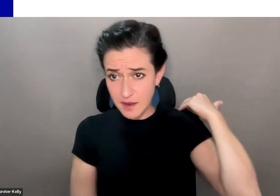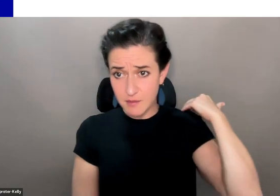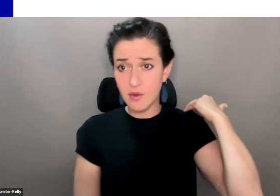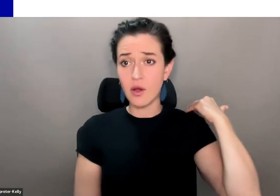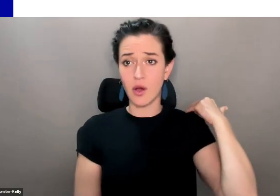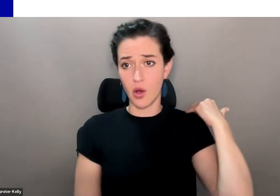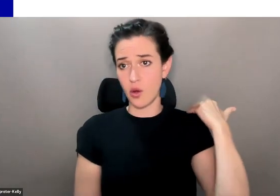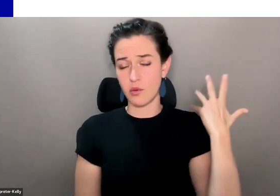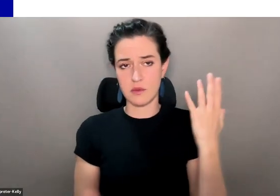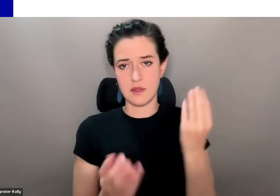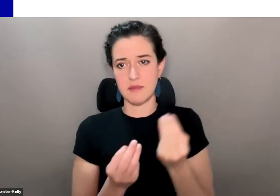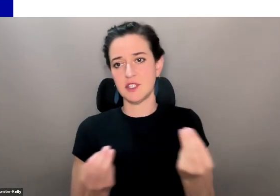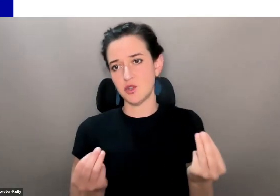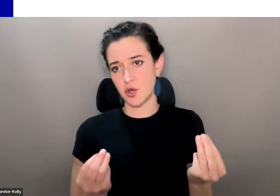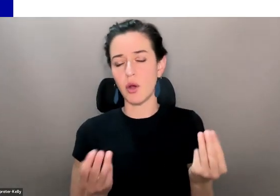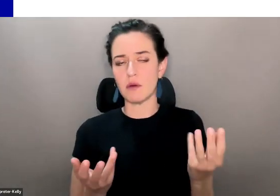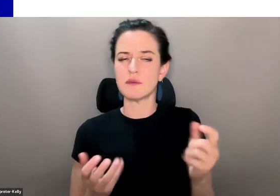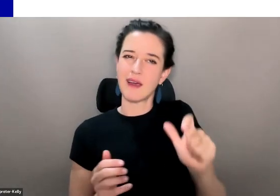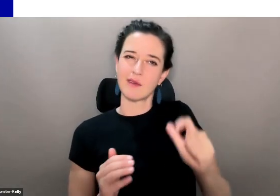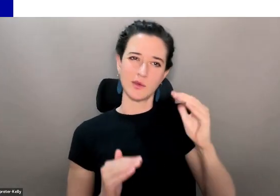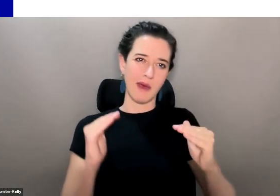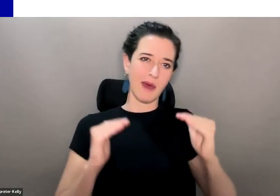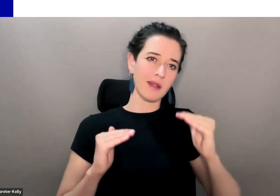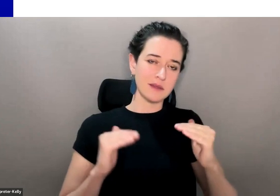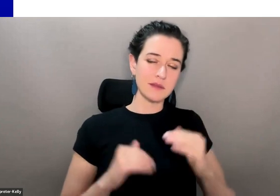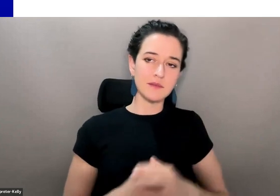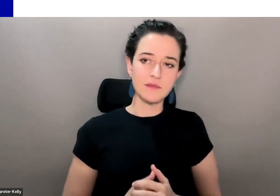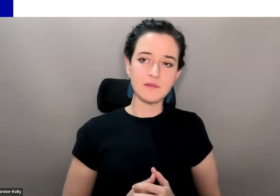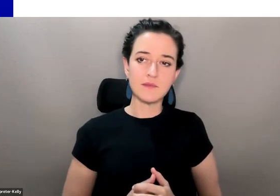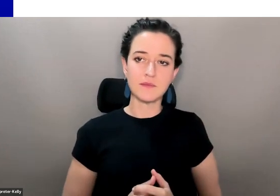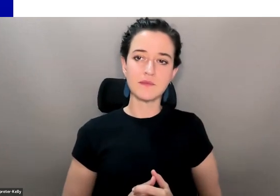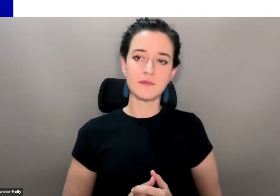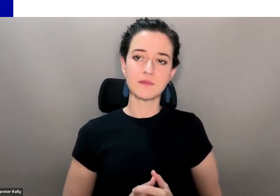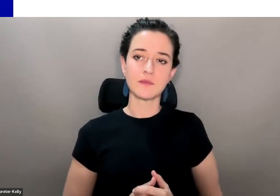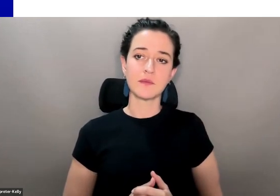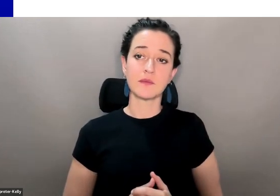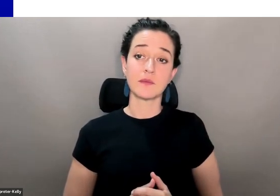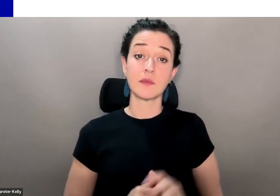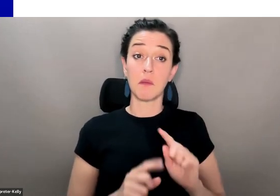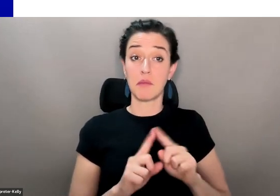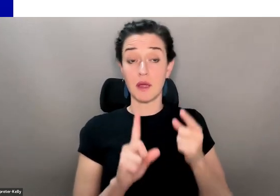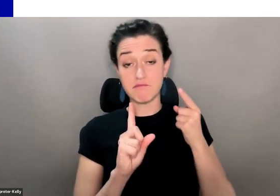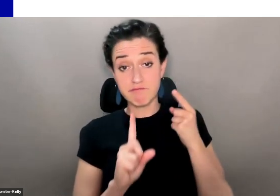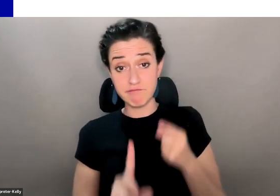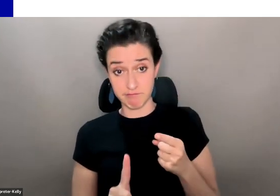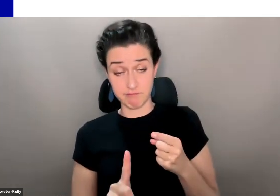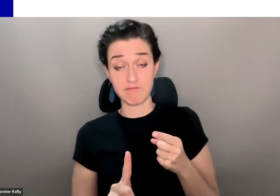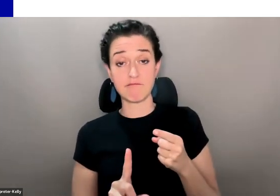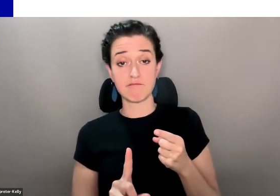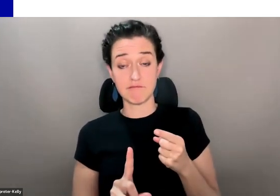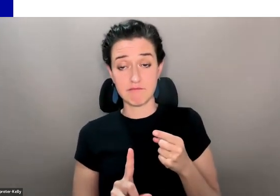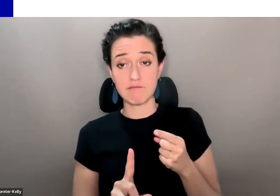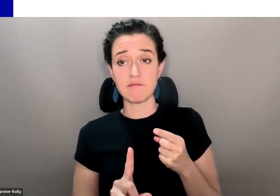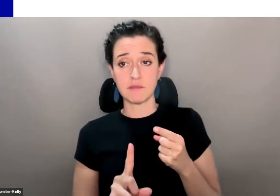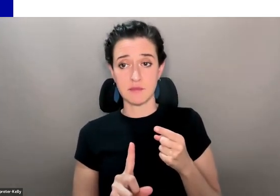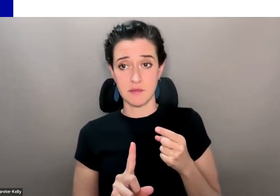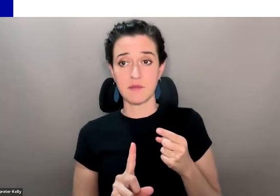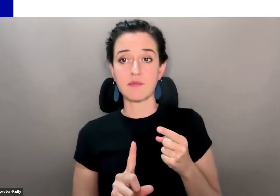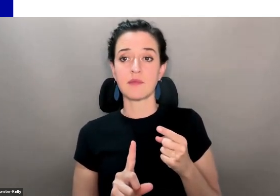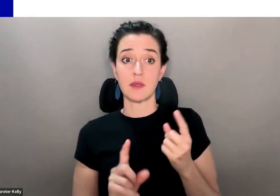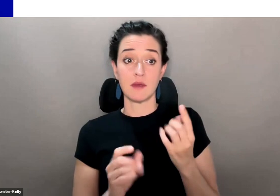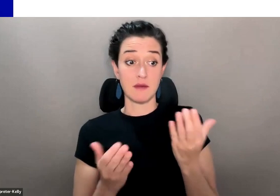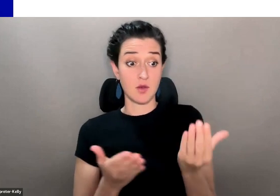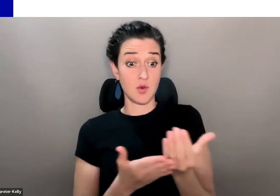existing materials. There's a balance of what the requirements are, but the bottom line is that we are adopting an enforceable